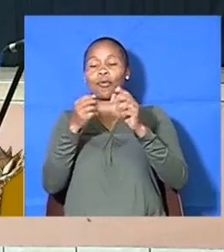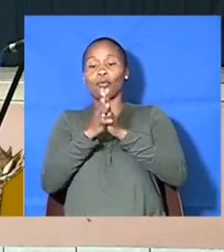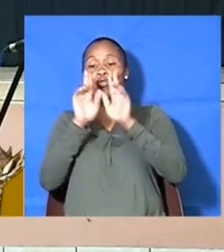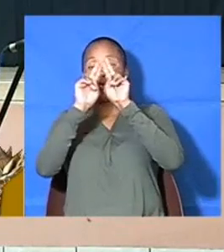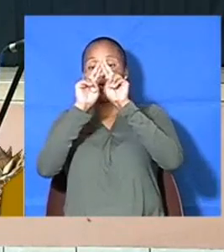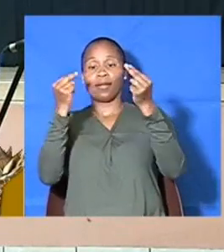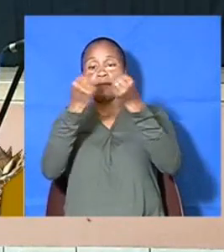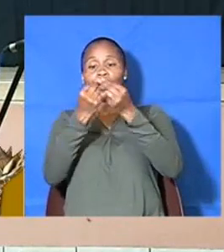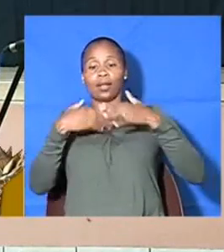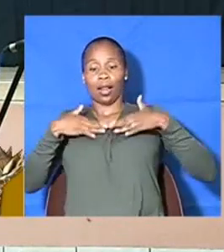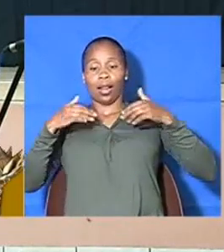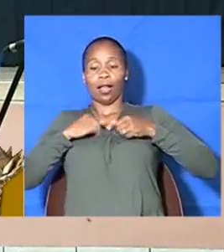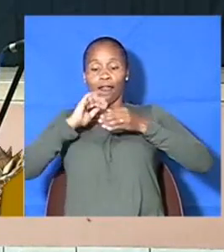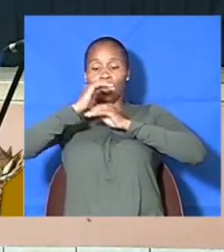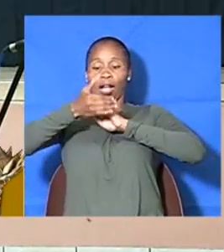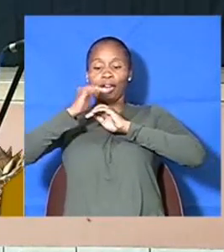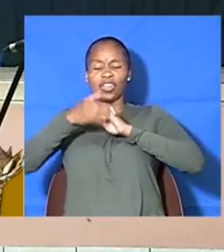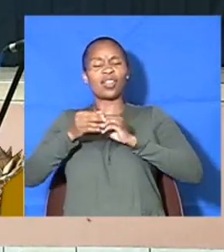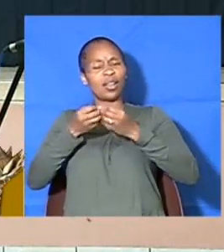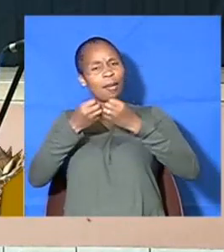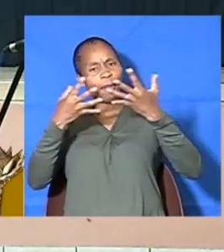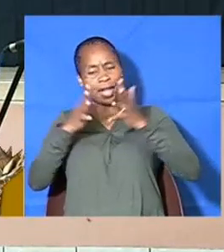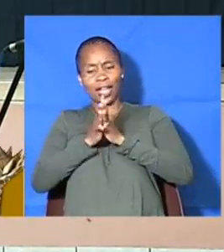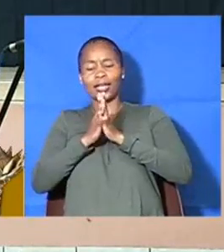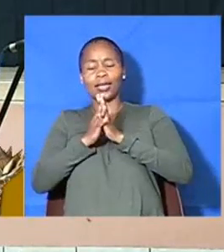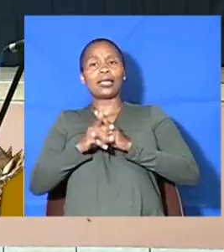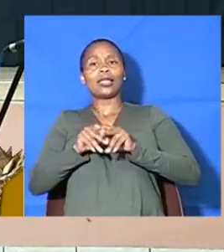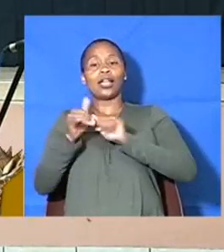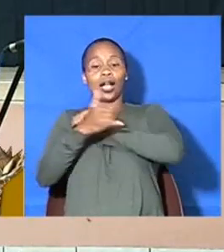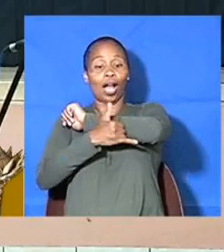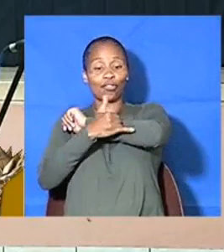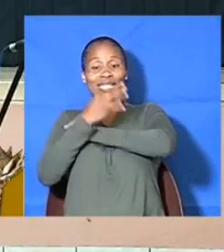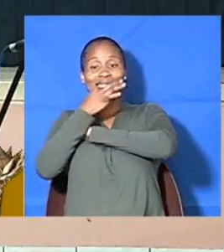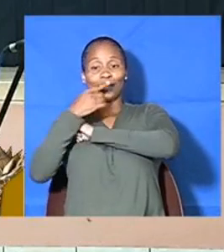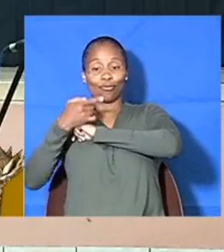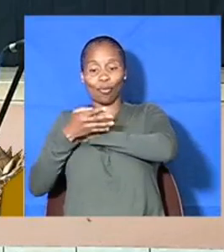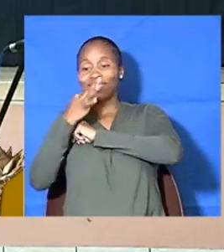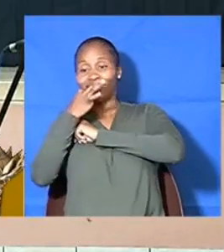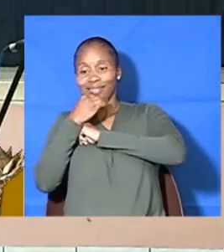citizens, what has brought us here is what took us to,